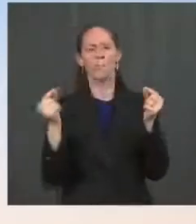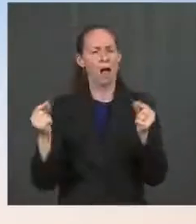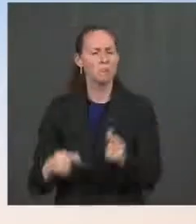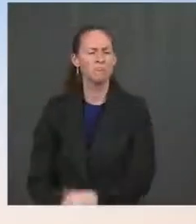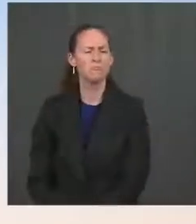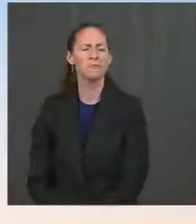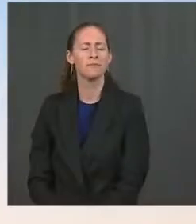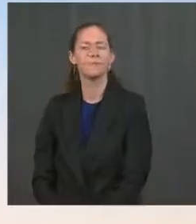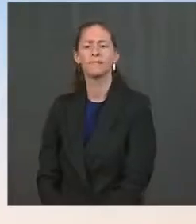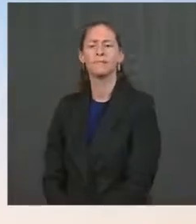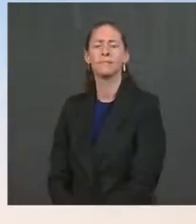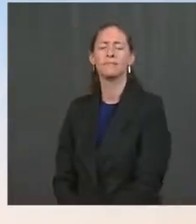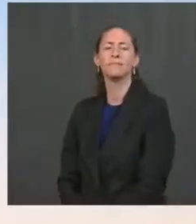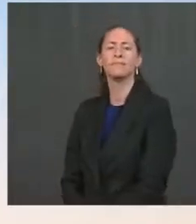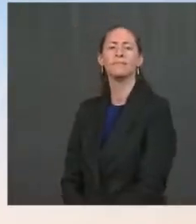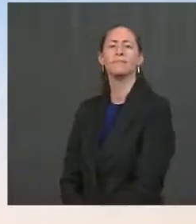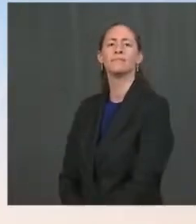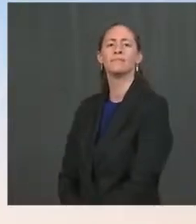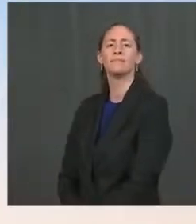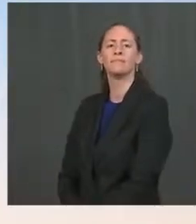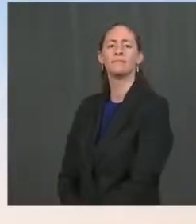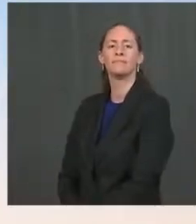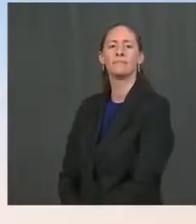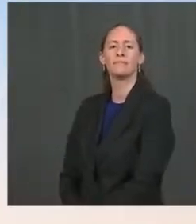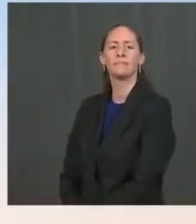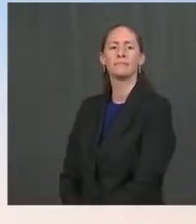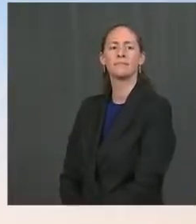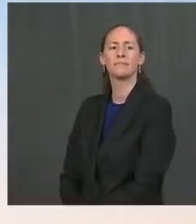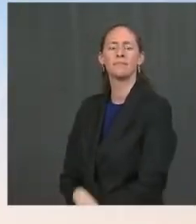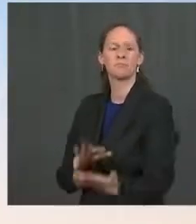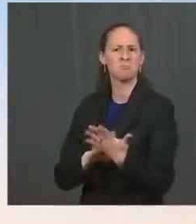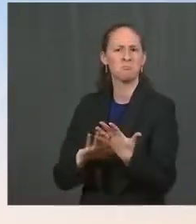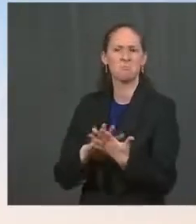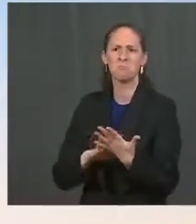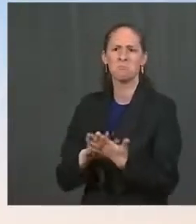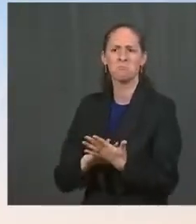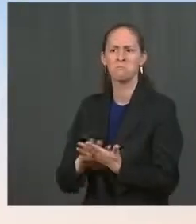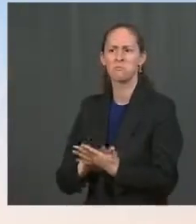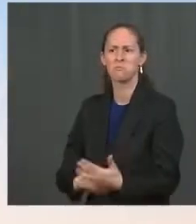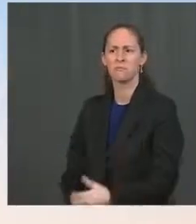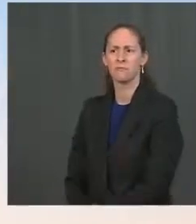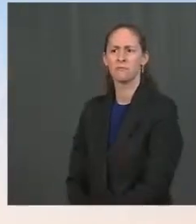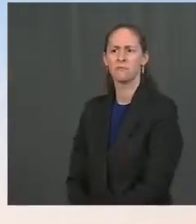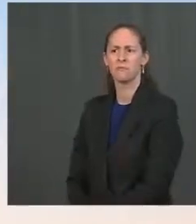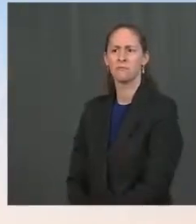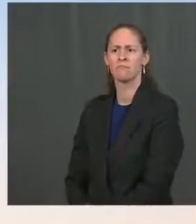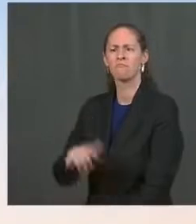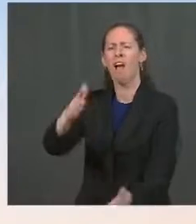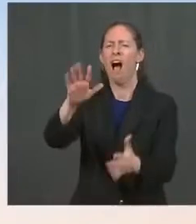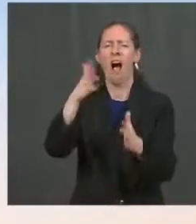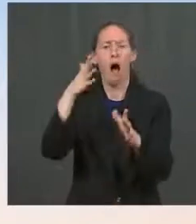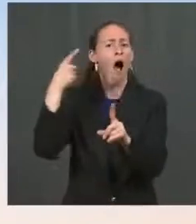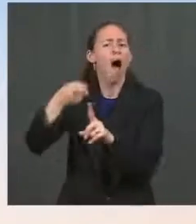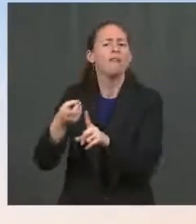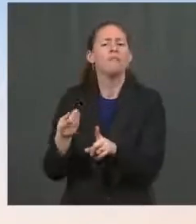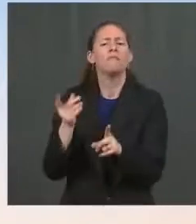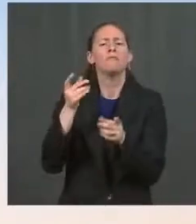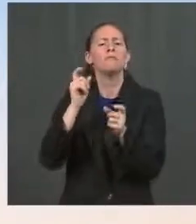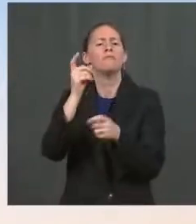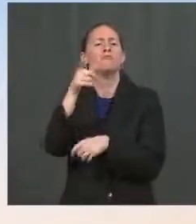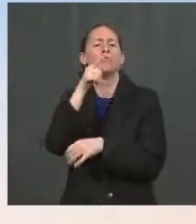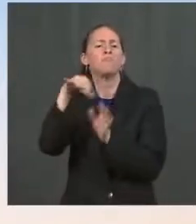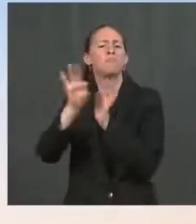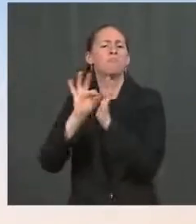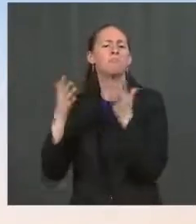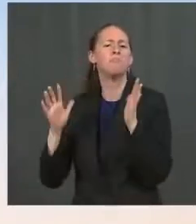on the police killing and how we I handle don't have that? any further comment related to the nomination. Go ahead. A couple questions on the vaccines. I wanted to clarify first that agency by agency